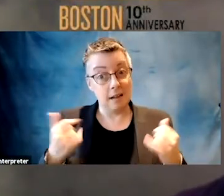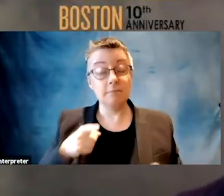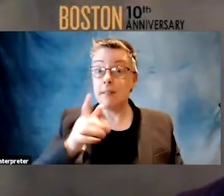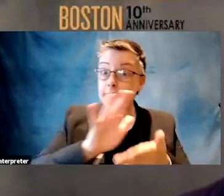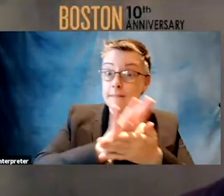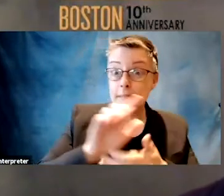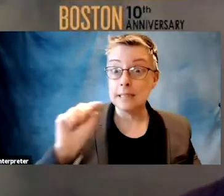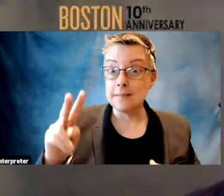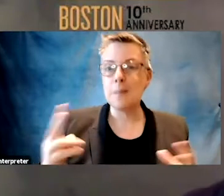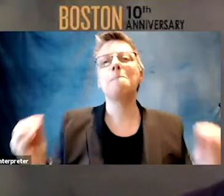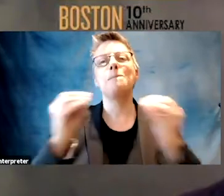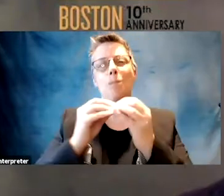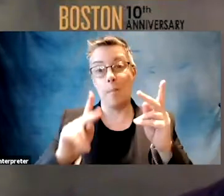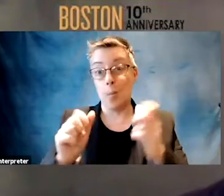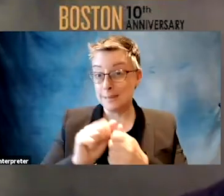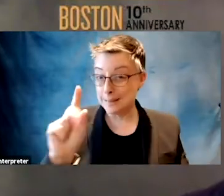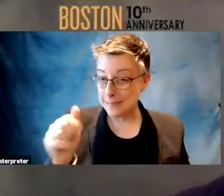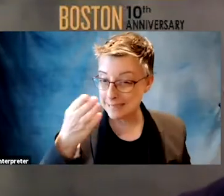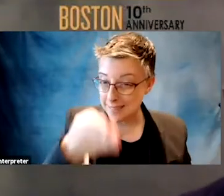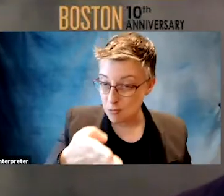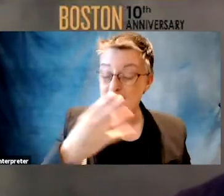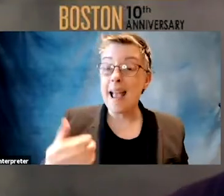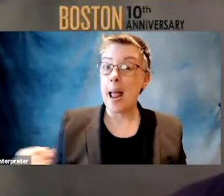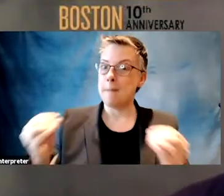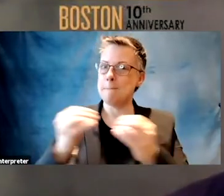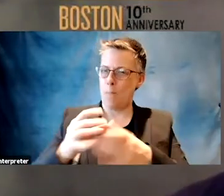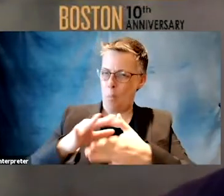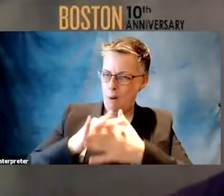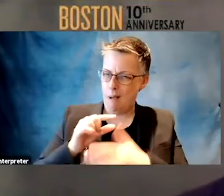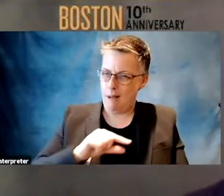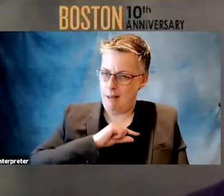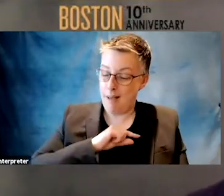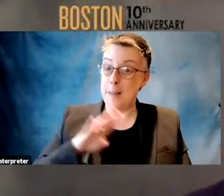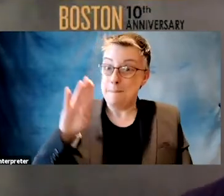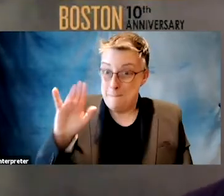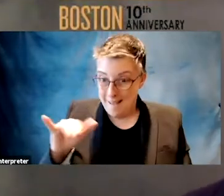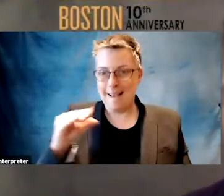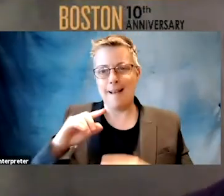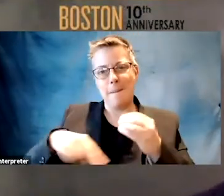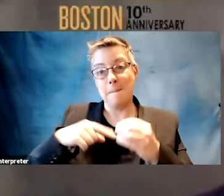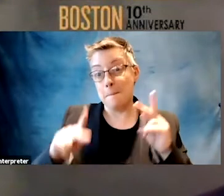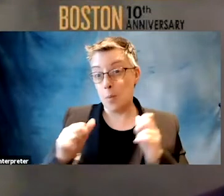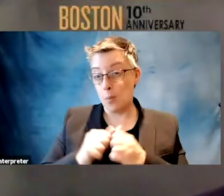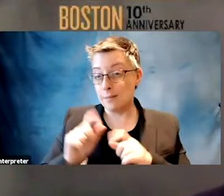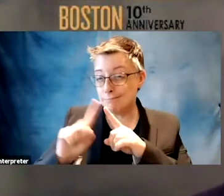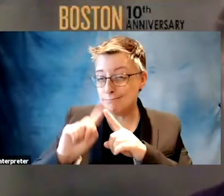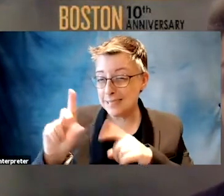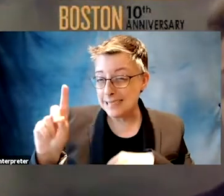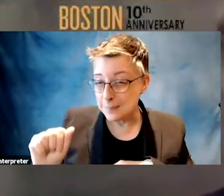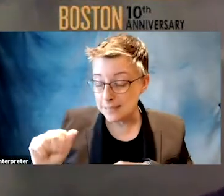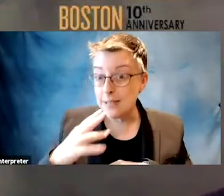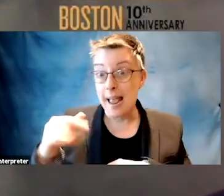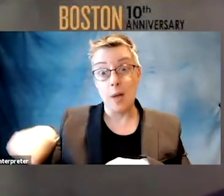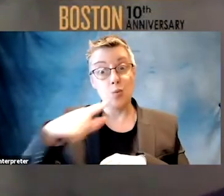and more and more quality content is produced by and about people with different disabilities and those